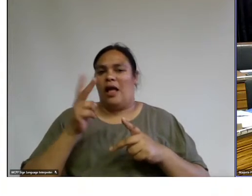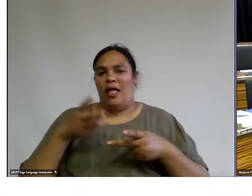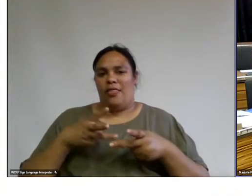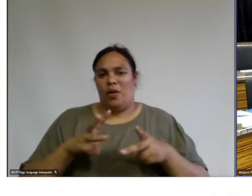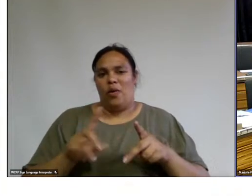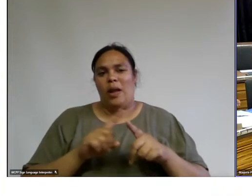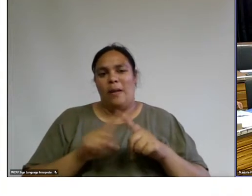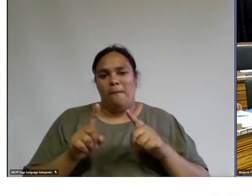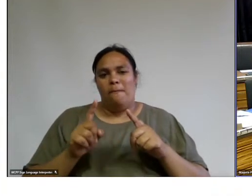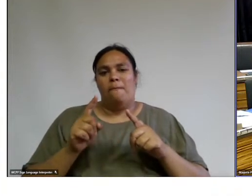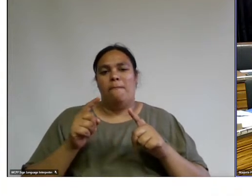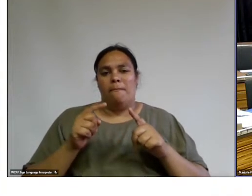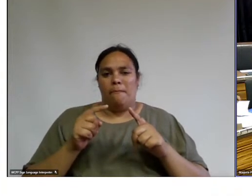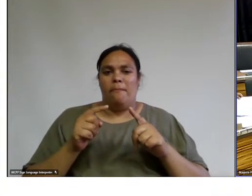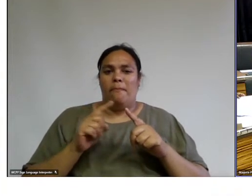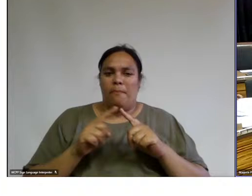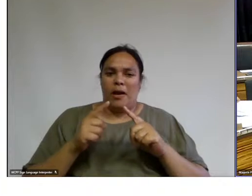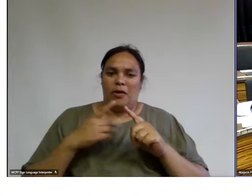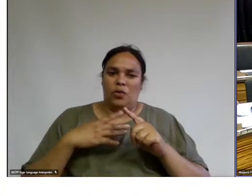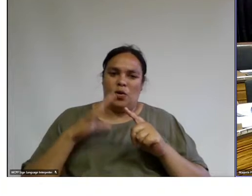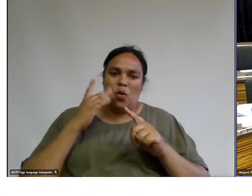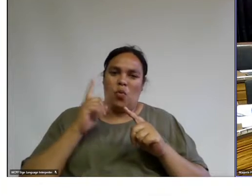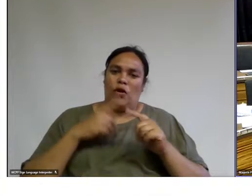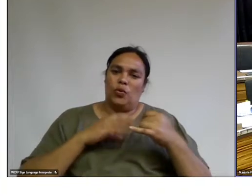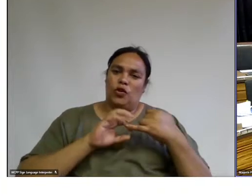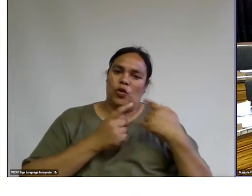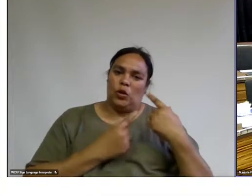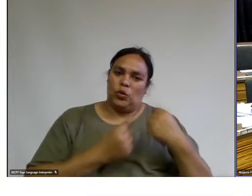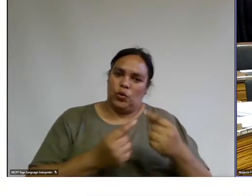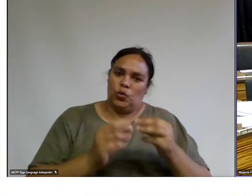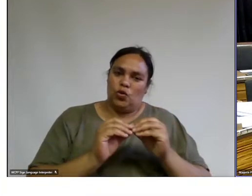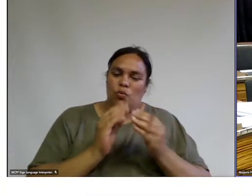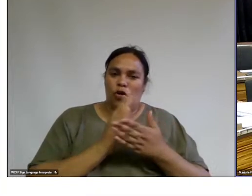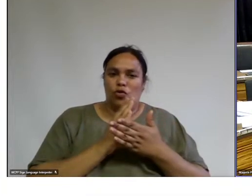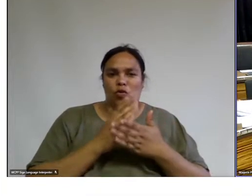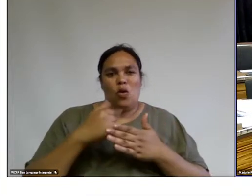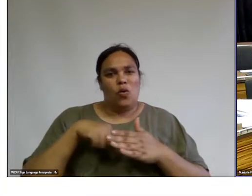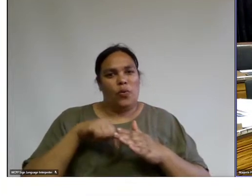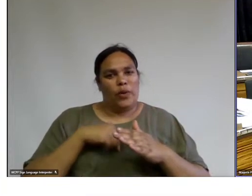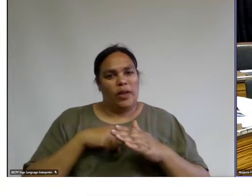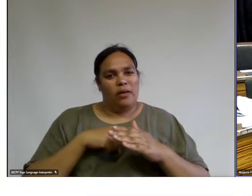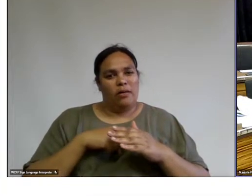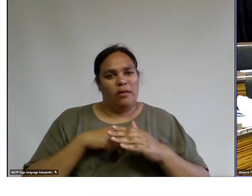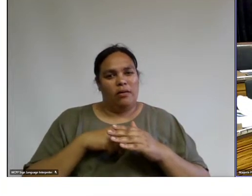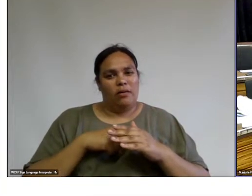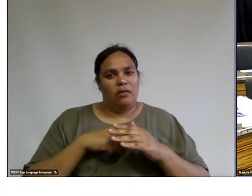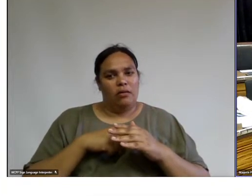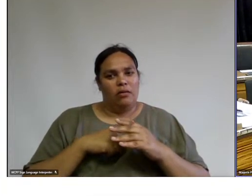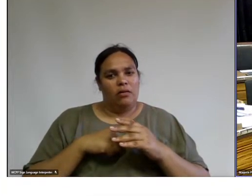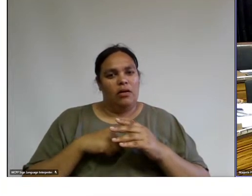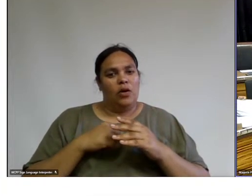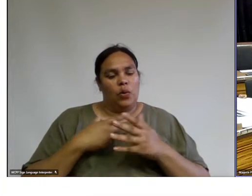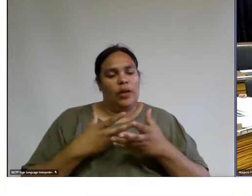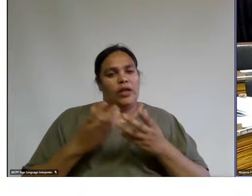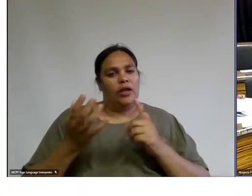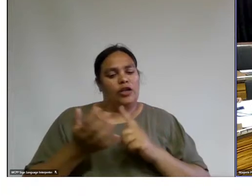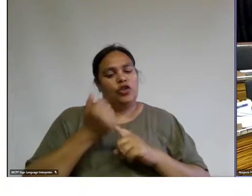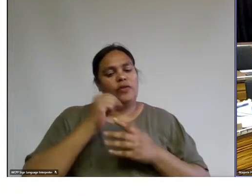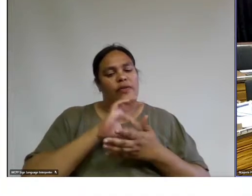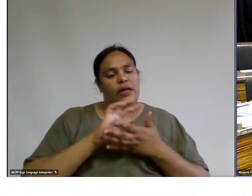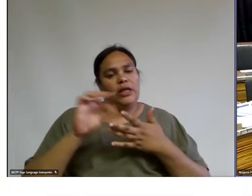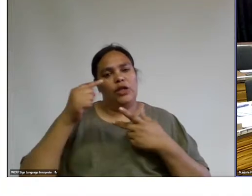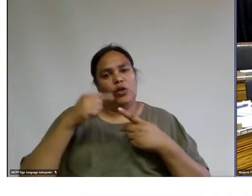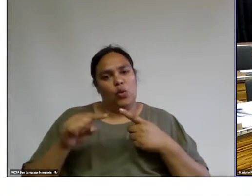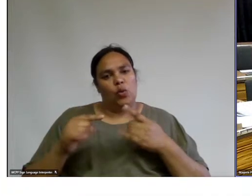to say what are the things we actually trying to do to make sure that we can achieve such a clean audit. So this would be,